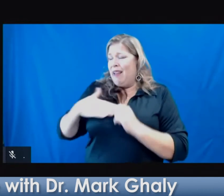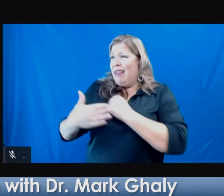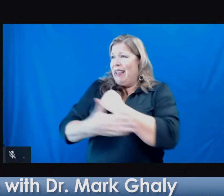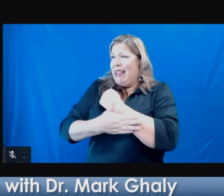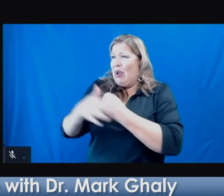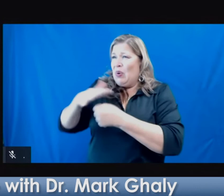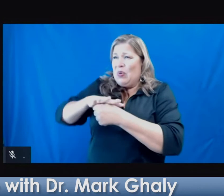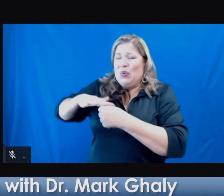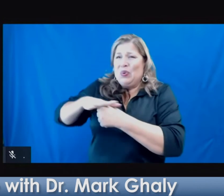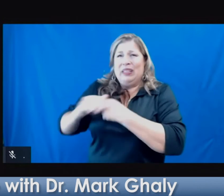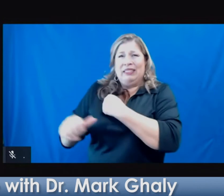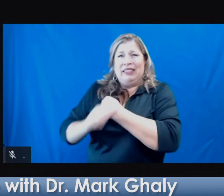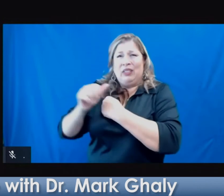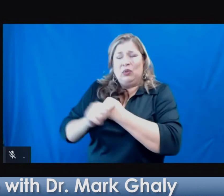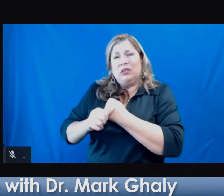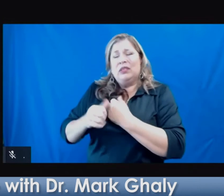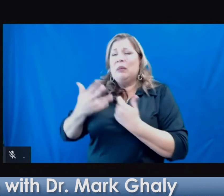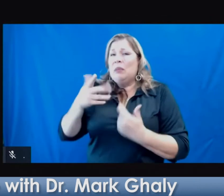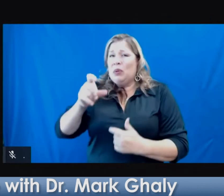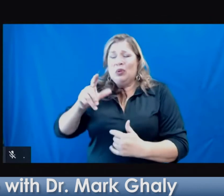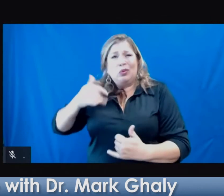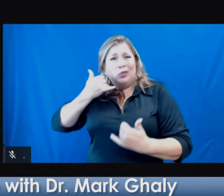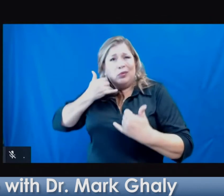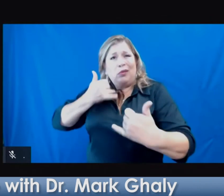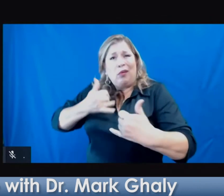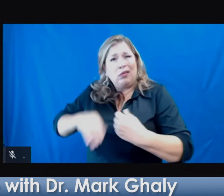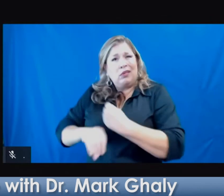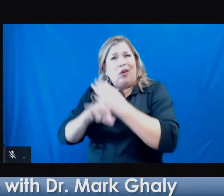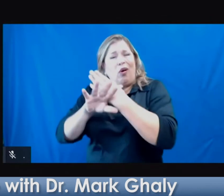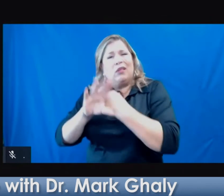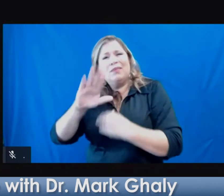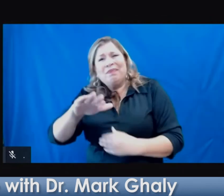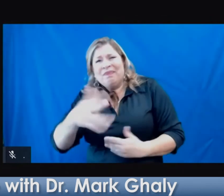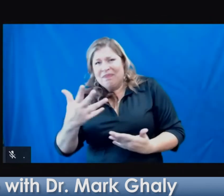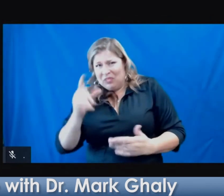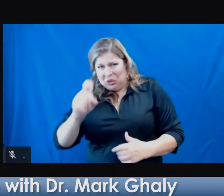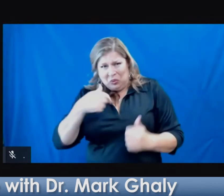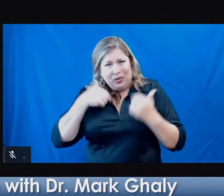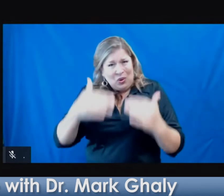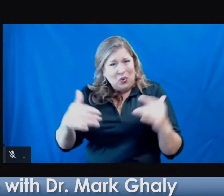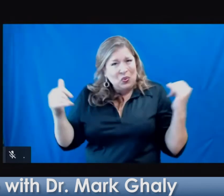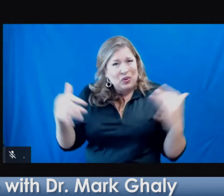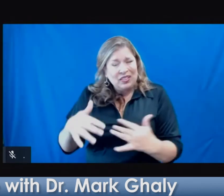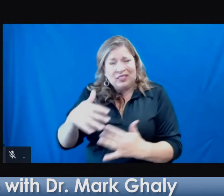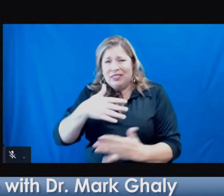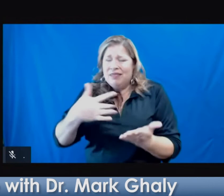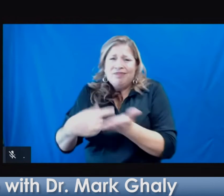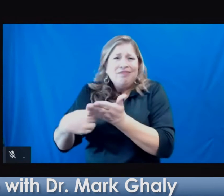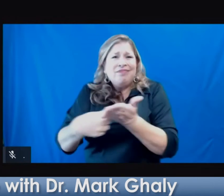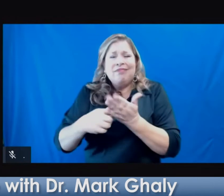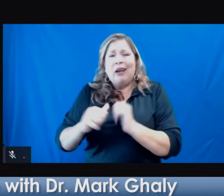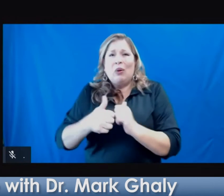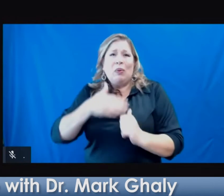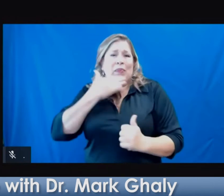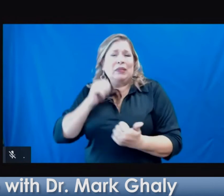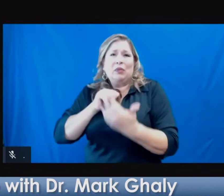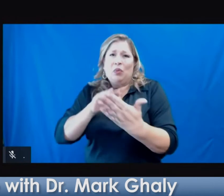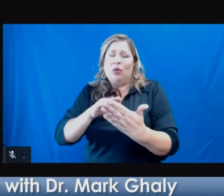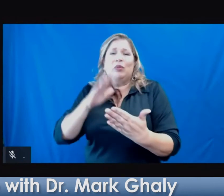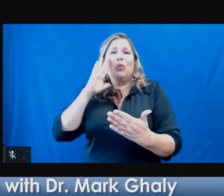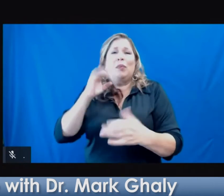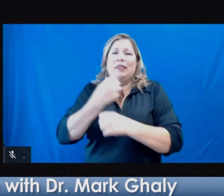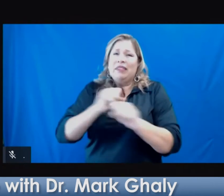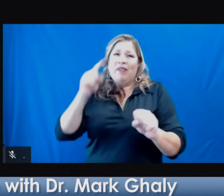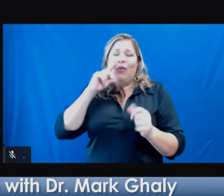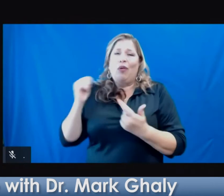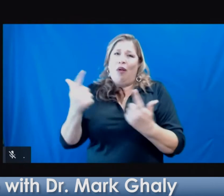those you were going to gather with, and have a conversation and maybe make a different decision. I think it will pay off in the long run for all of us. Lena